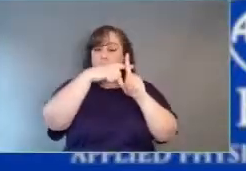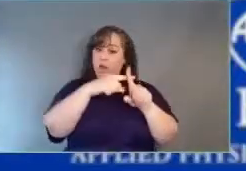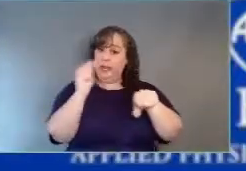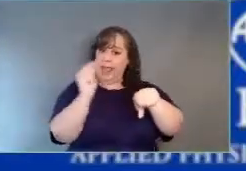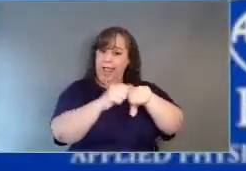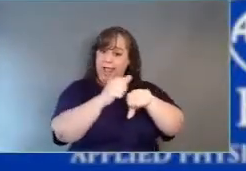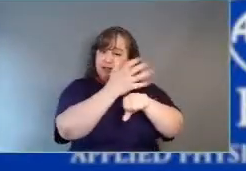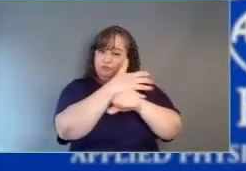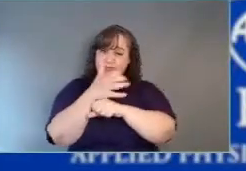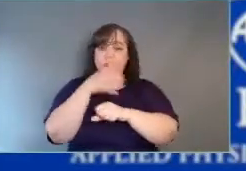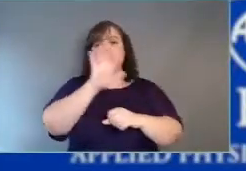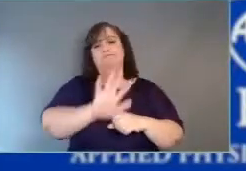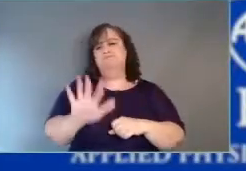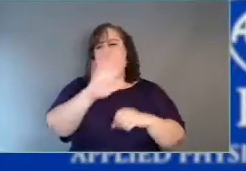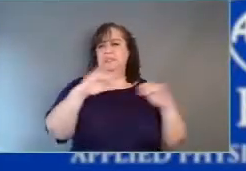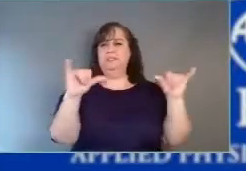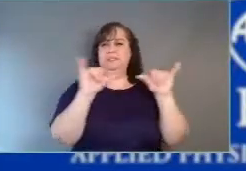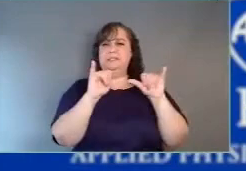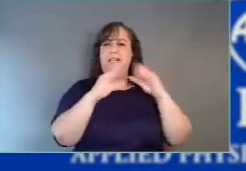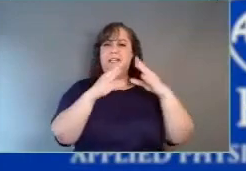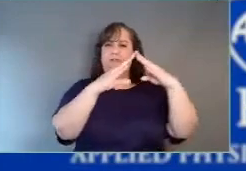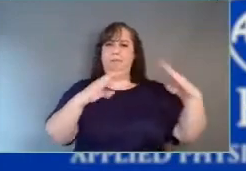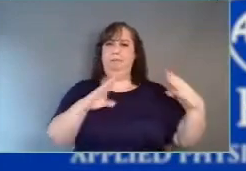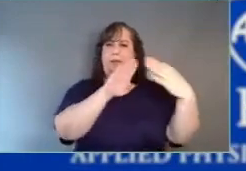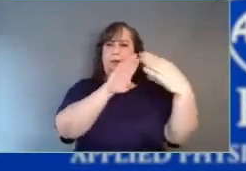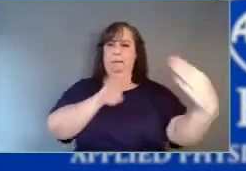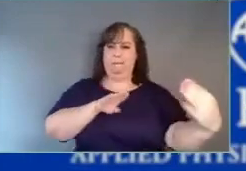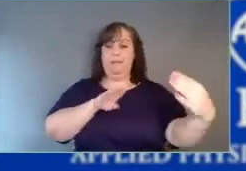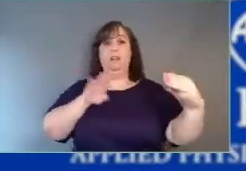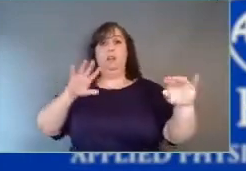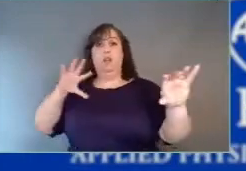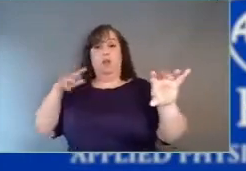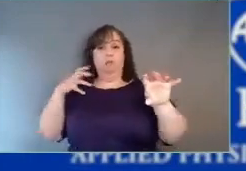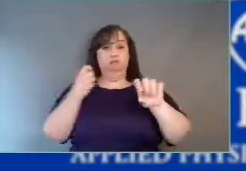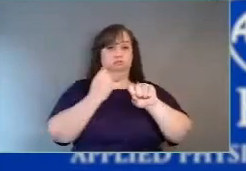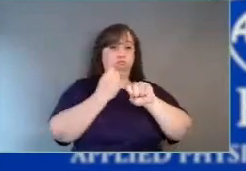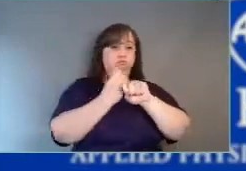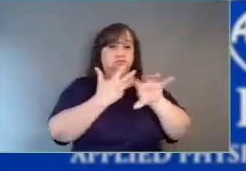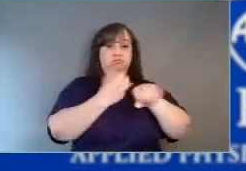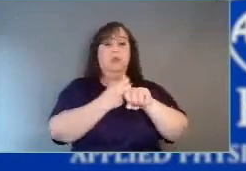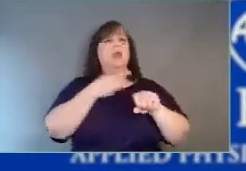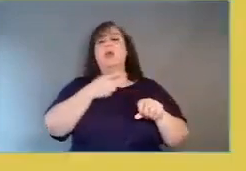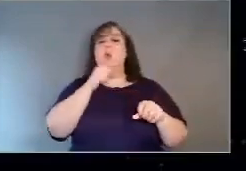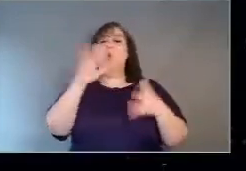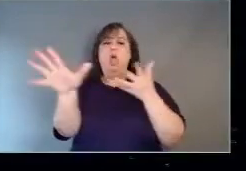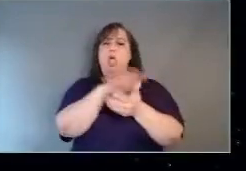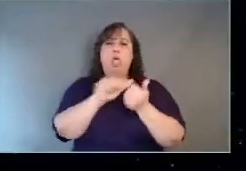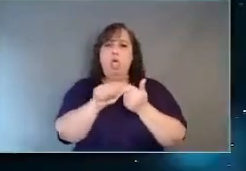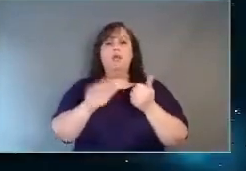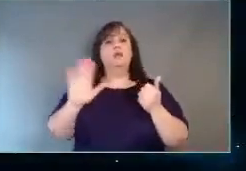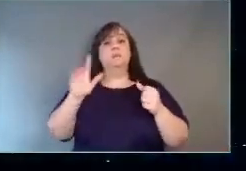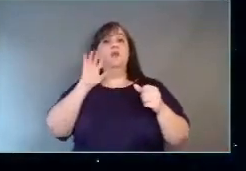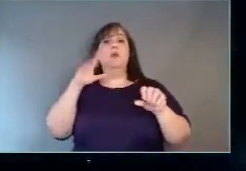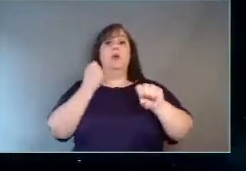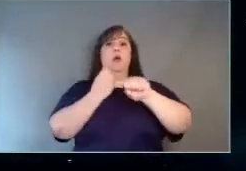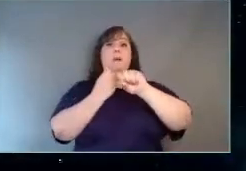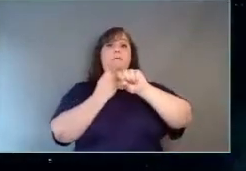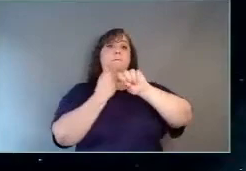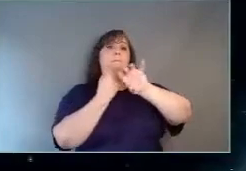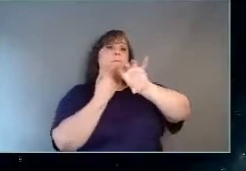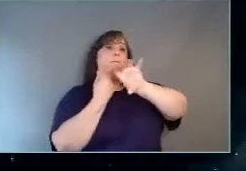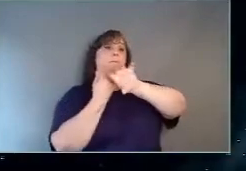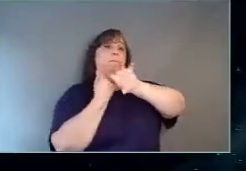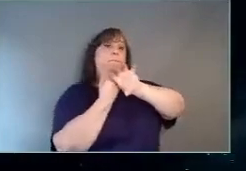slamming this smaller spacecraft into this larger asteroid isn't going to destroy it, but it will deflect it. It's going to give it a small